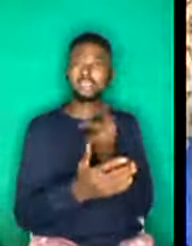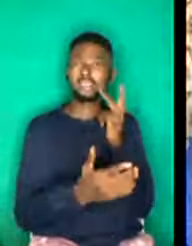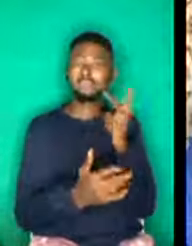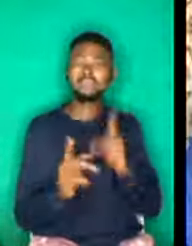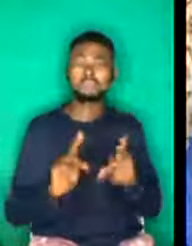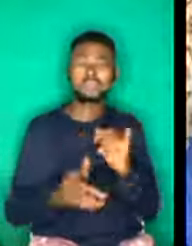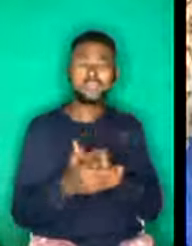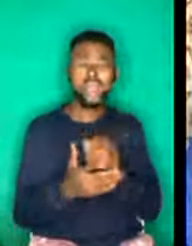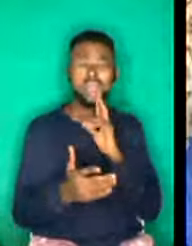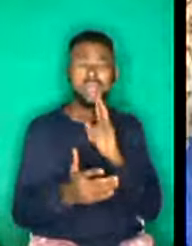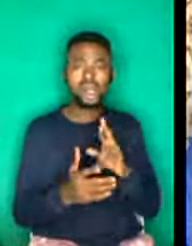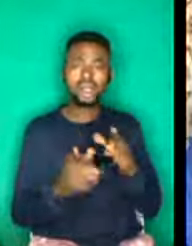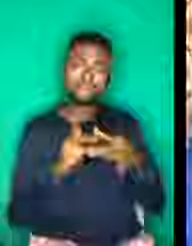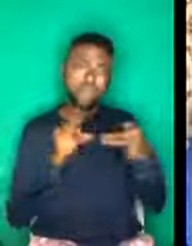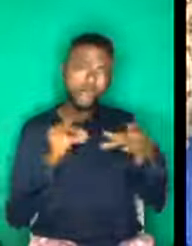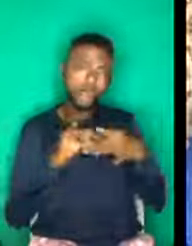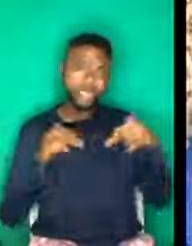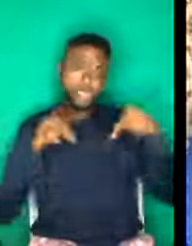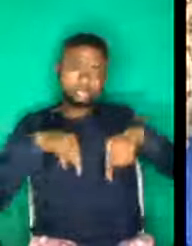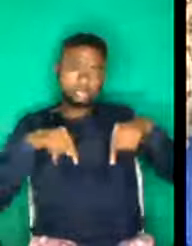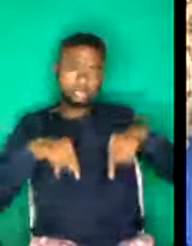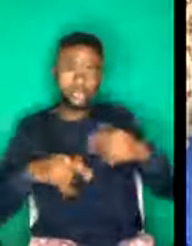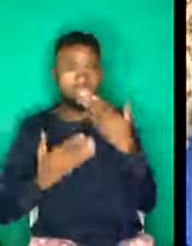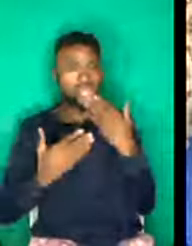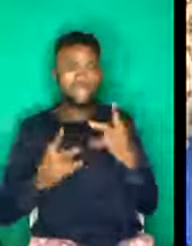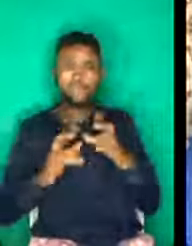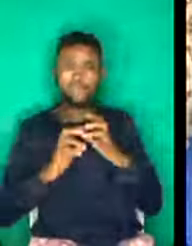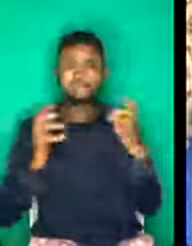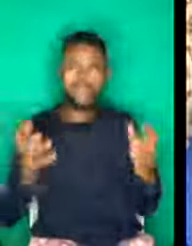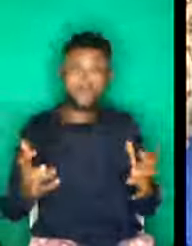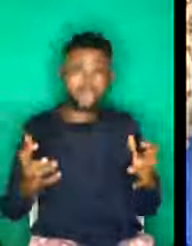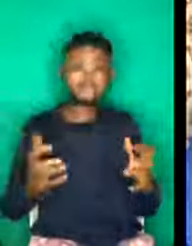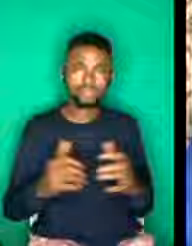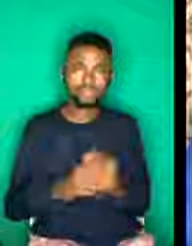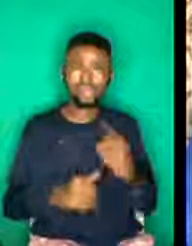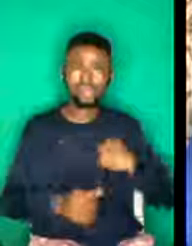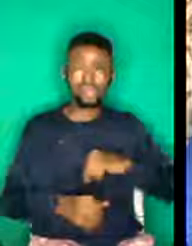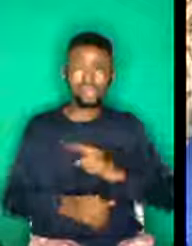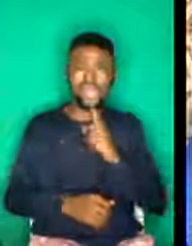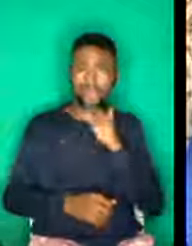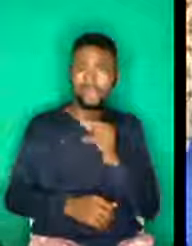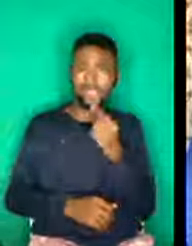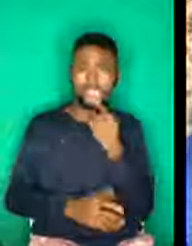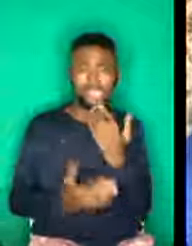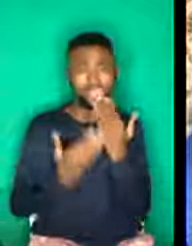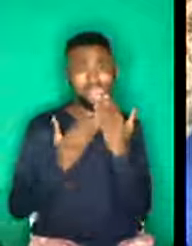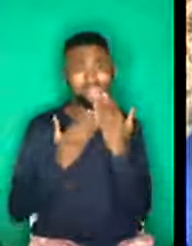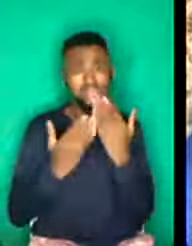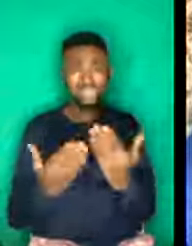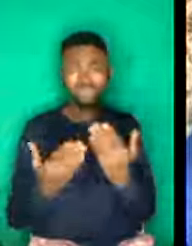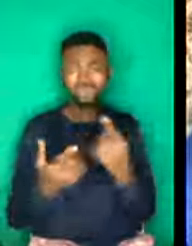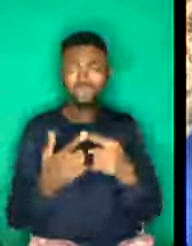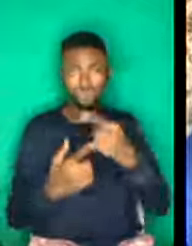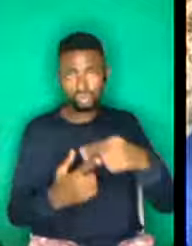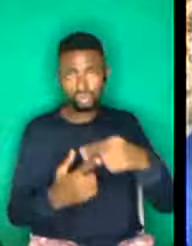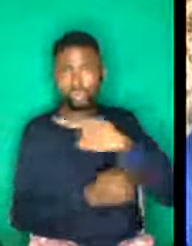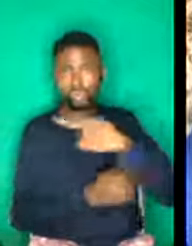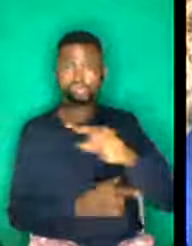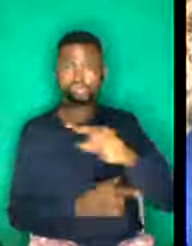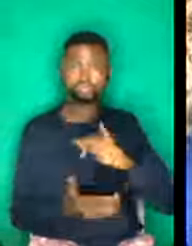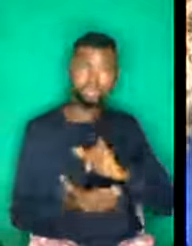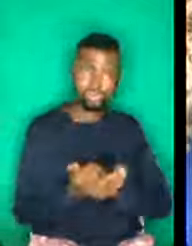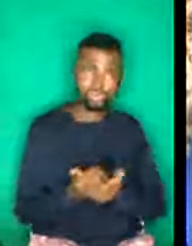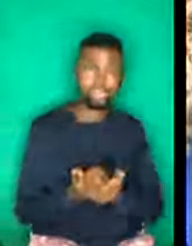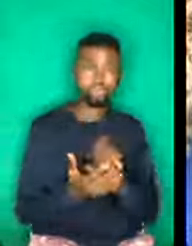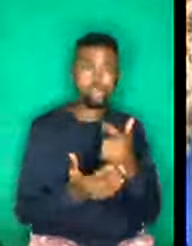the qualities in the comment box, thank you very, very much. We really say a very big thank you to you who have been sticking with